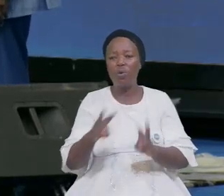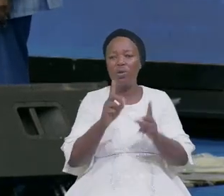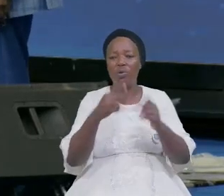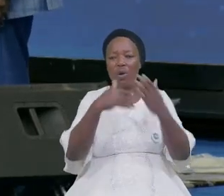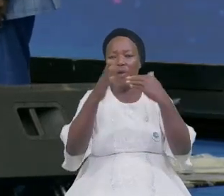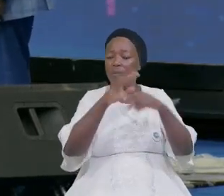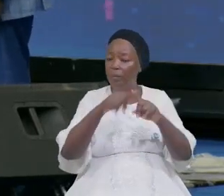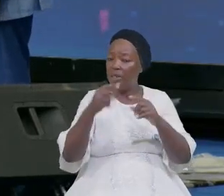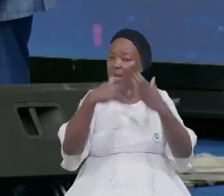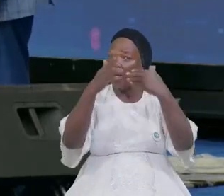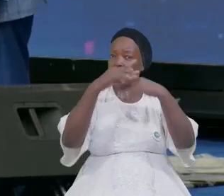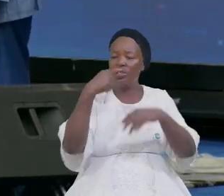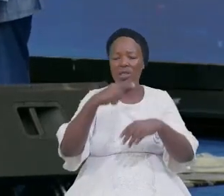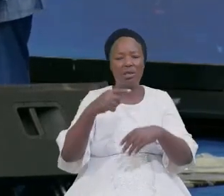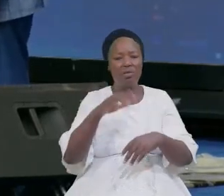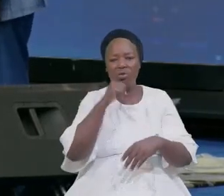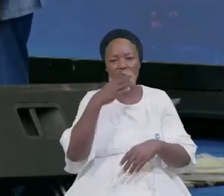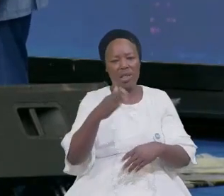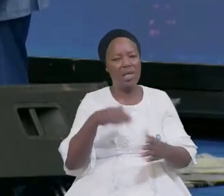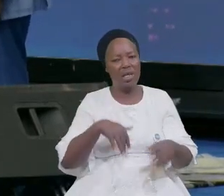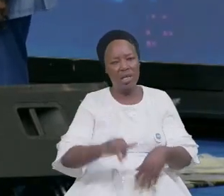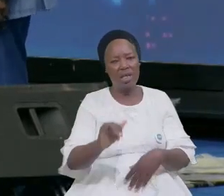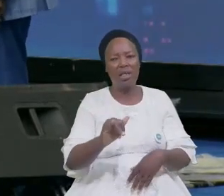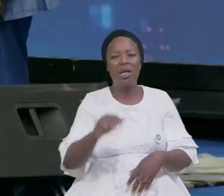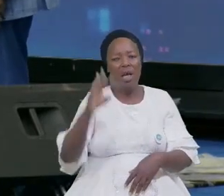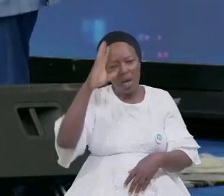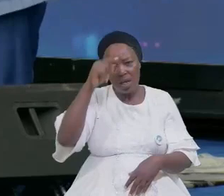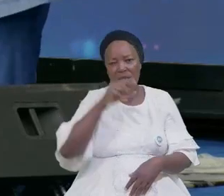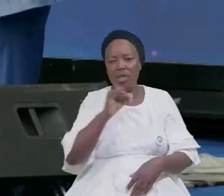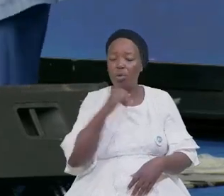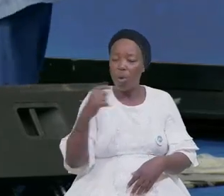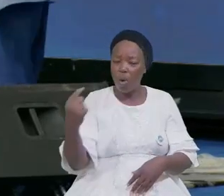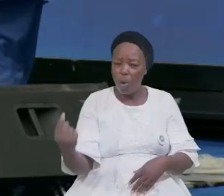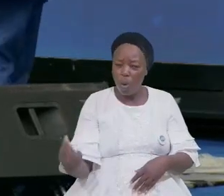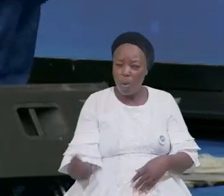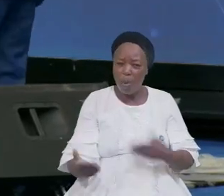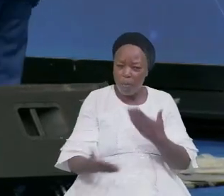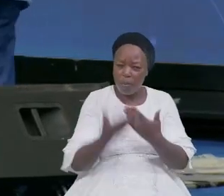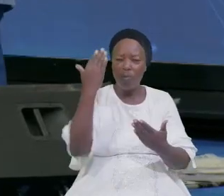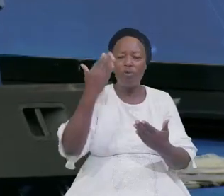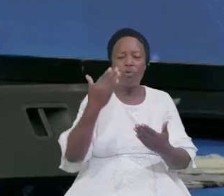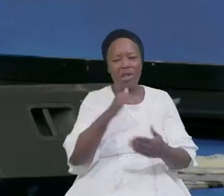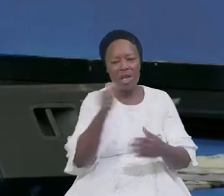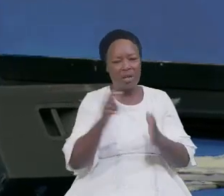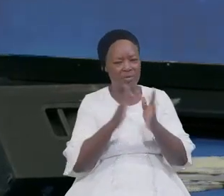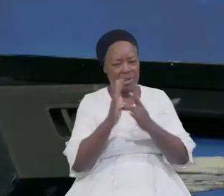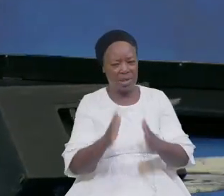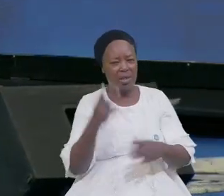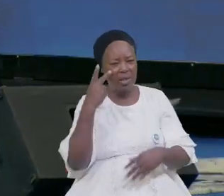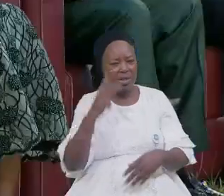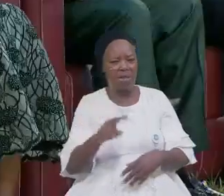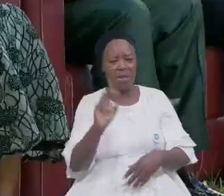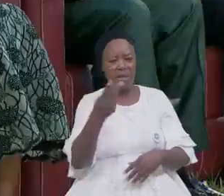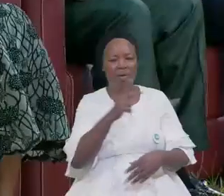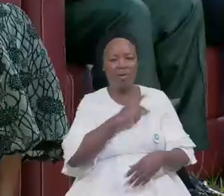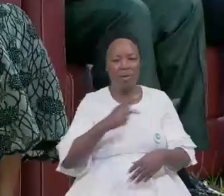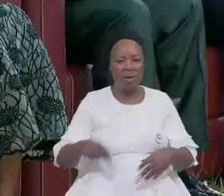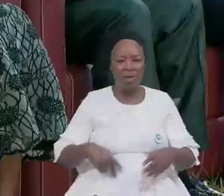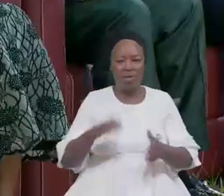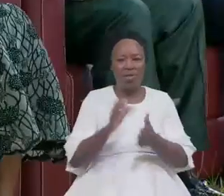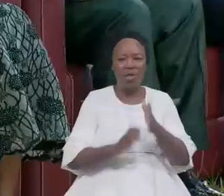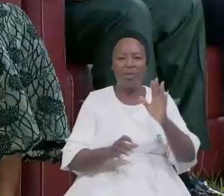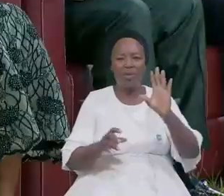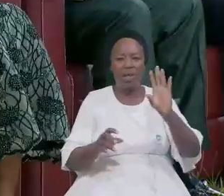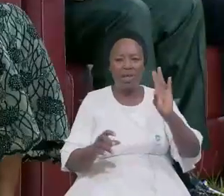yet. He's almost a Christian. Look at 2 Kings chapter 17,